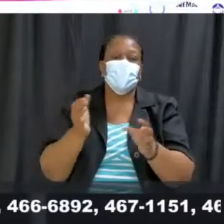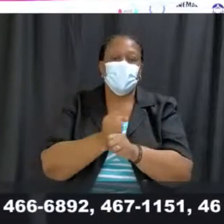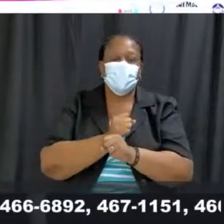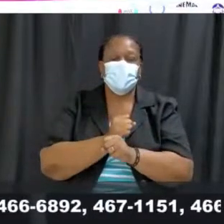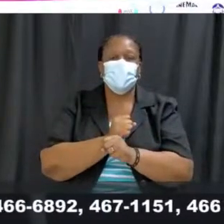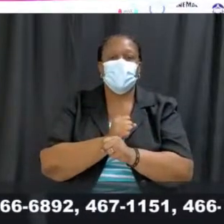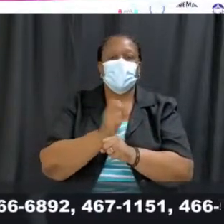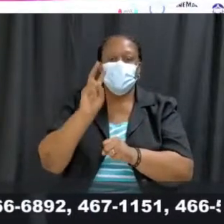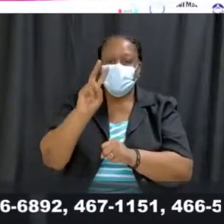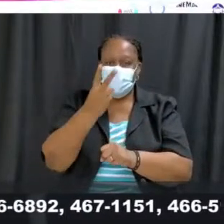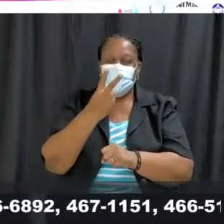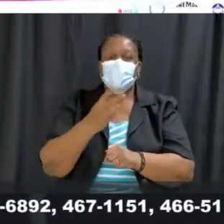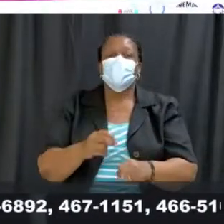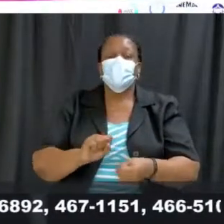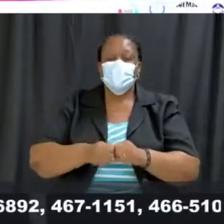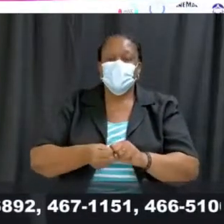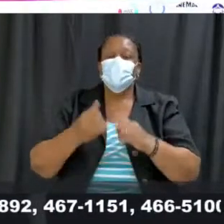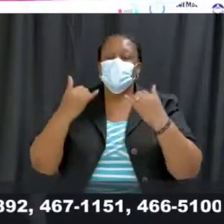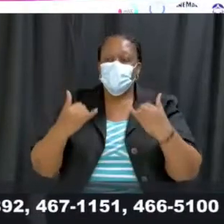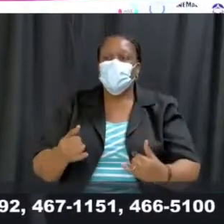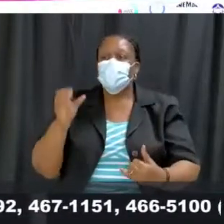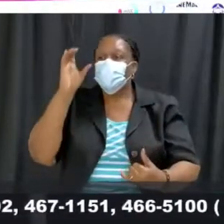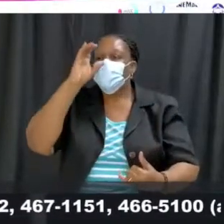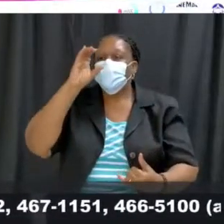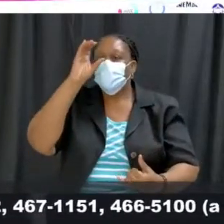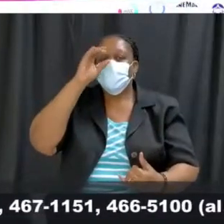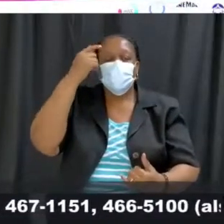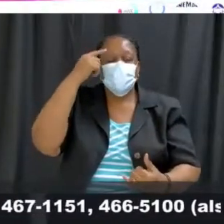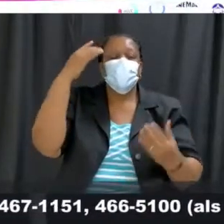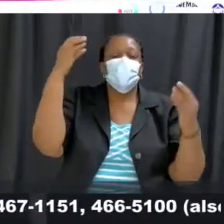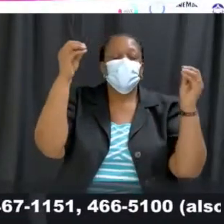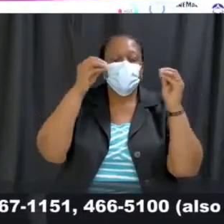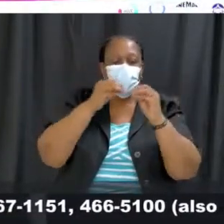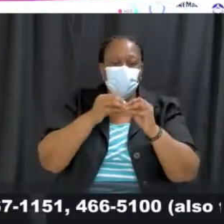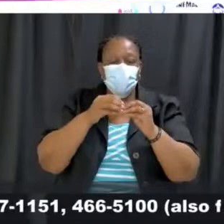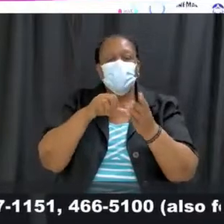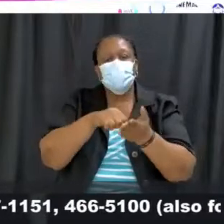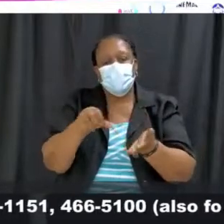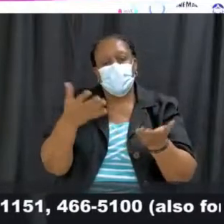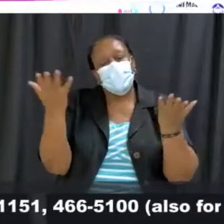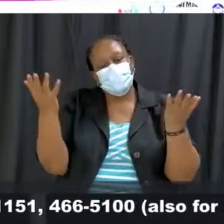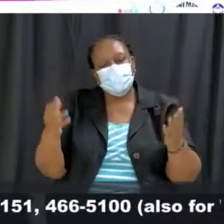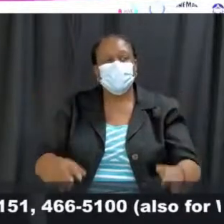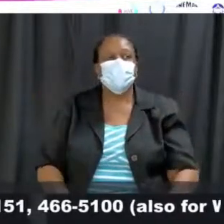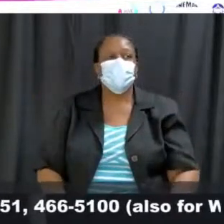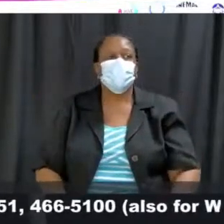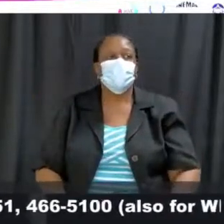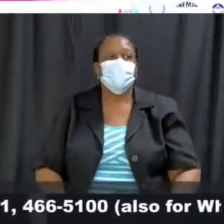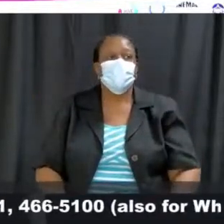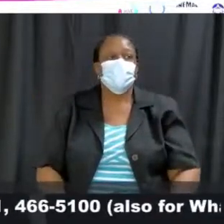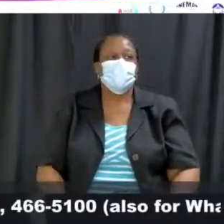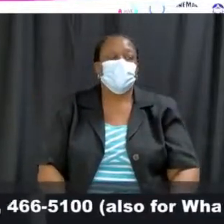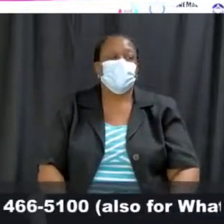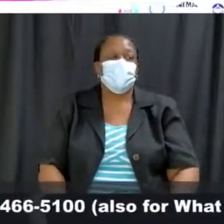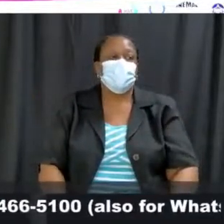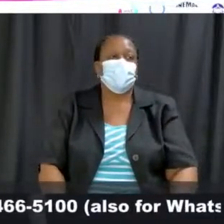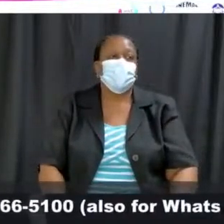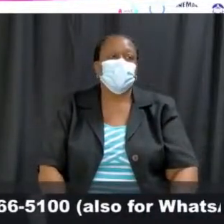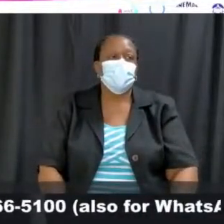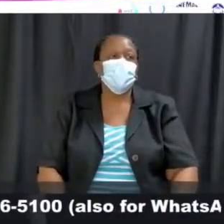needed additional doses so that we can give them their second dose. So just this morning I